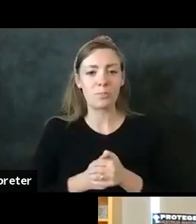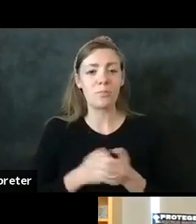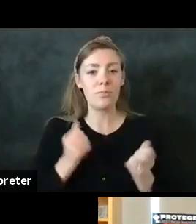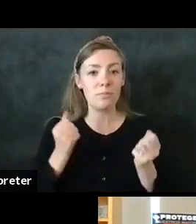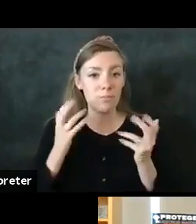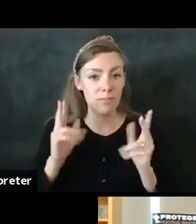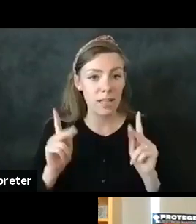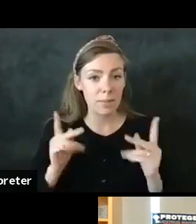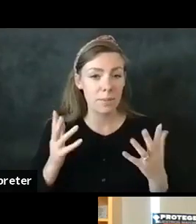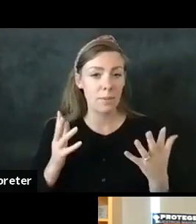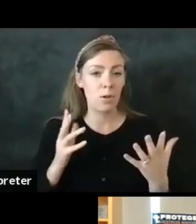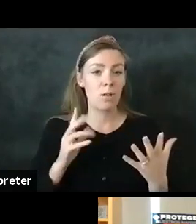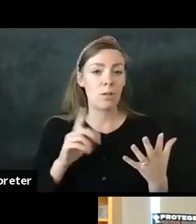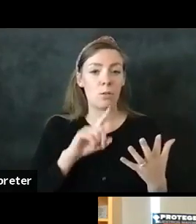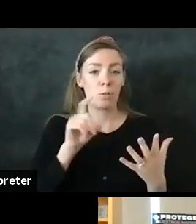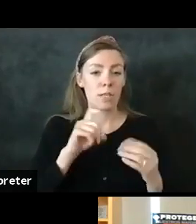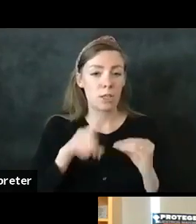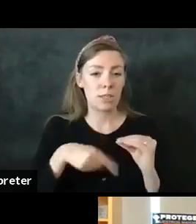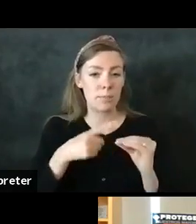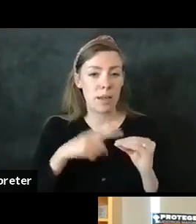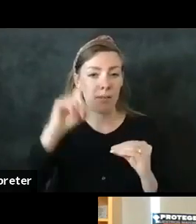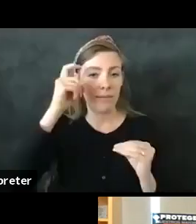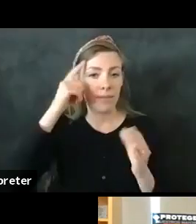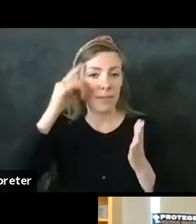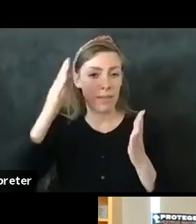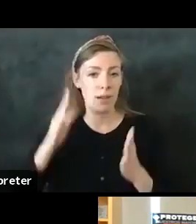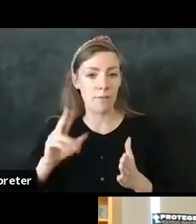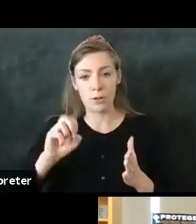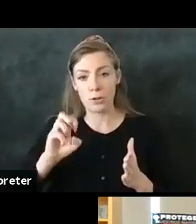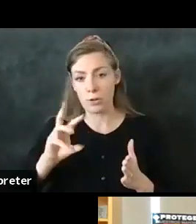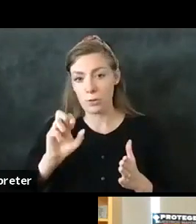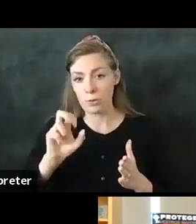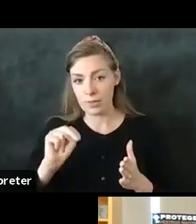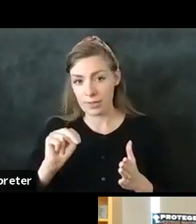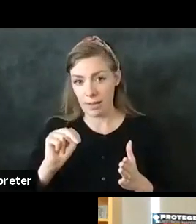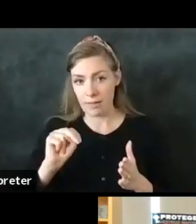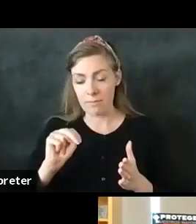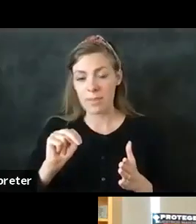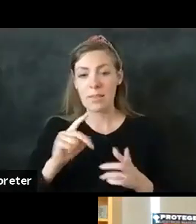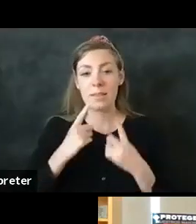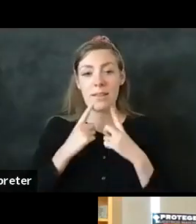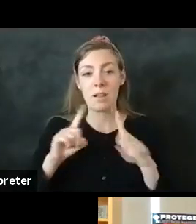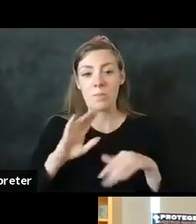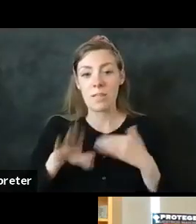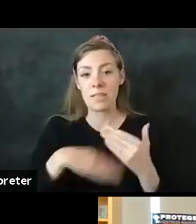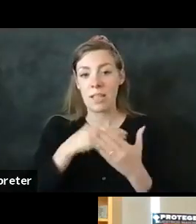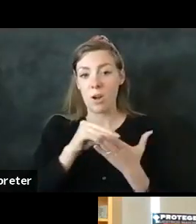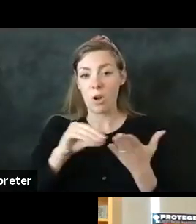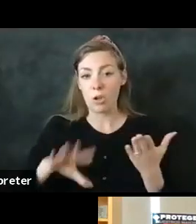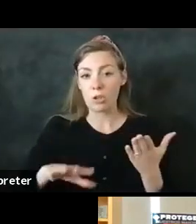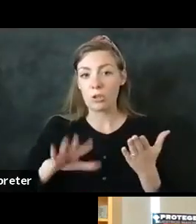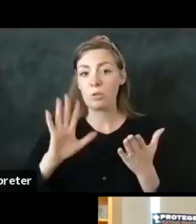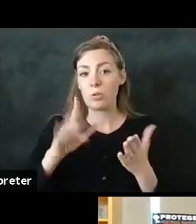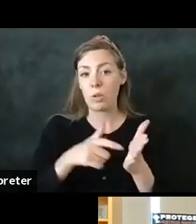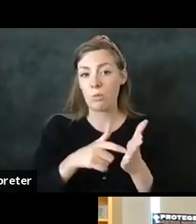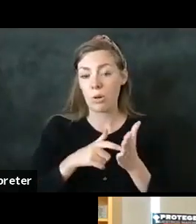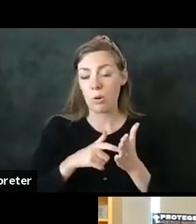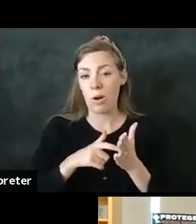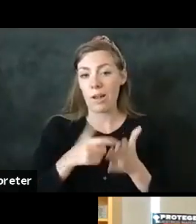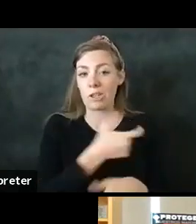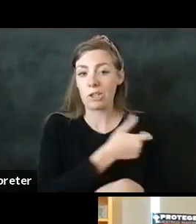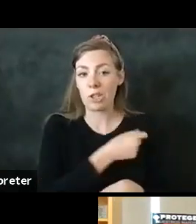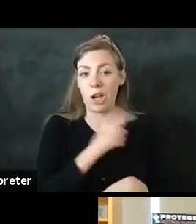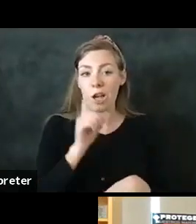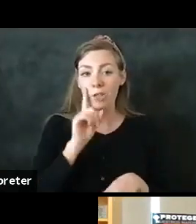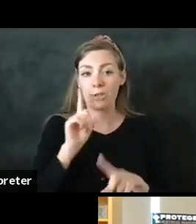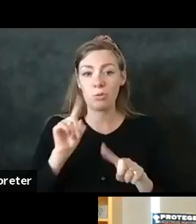questions about Governor Newsom's announcement that all students will require a COVID shot to attend in-person classes. This is